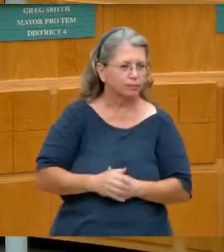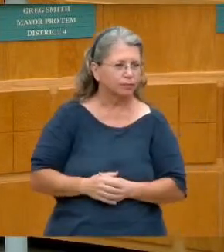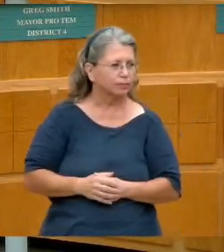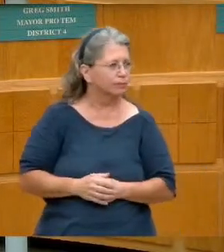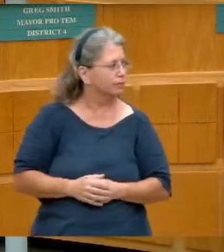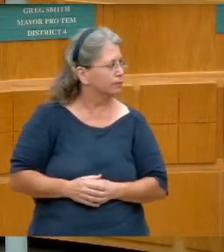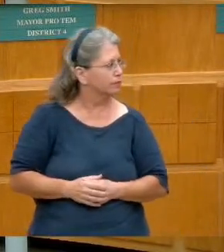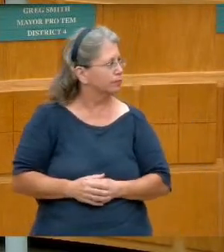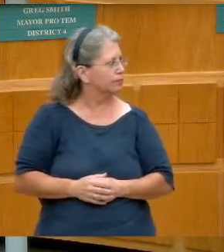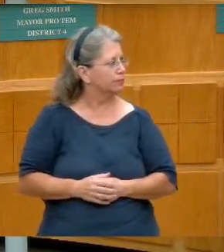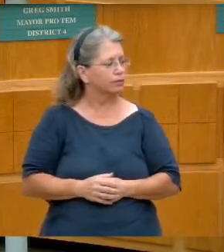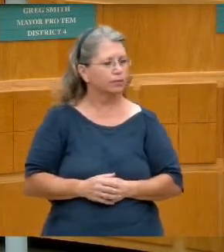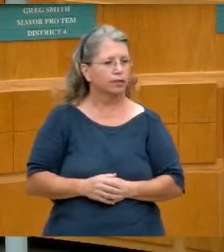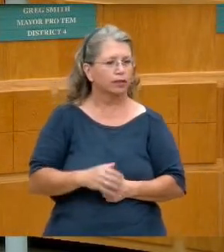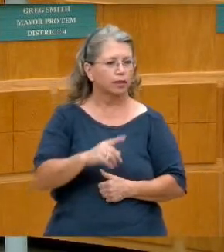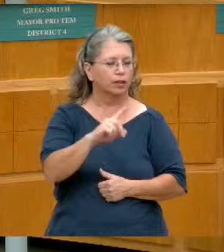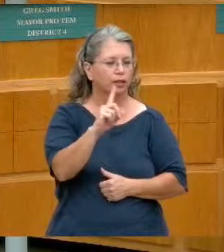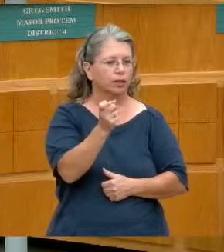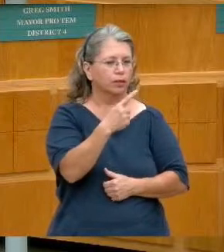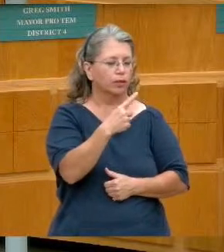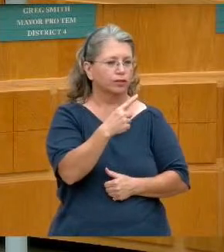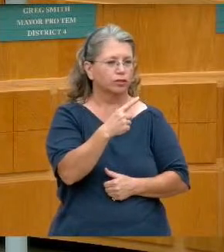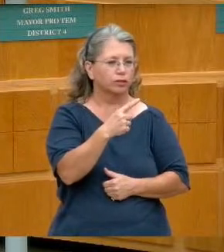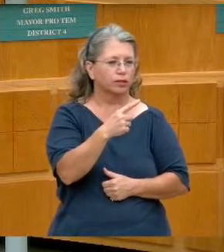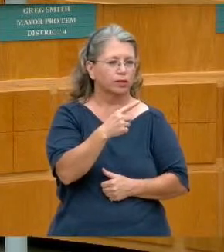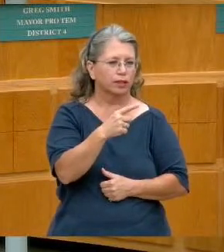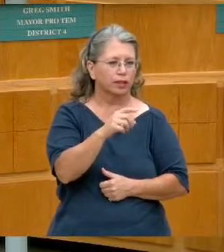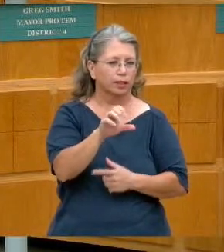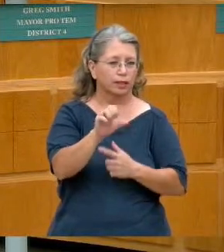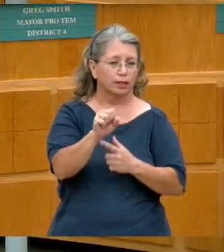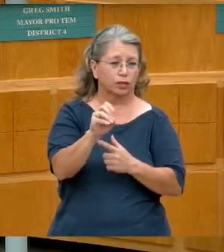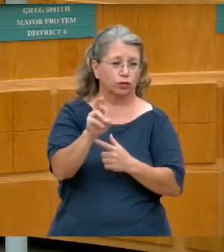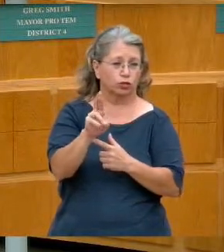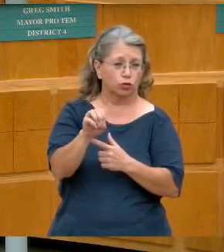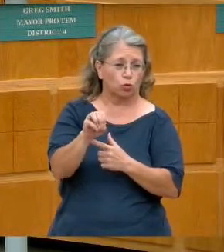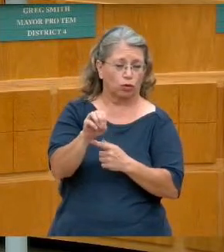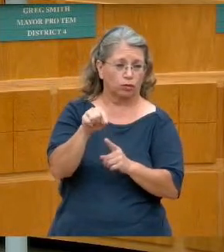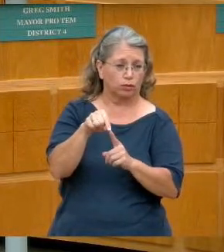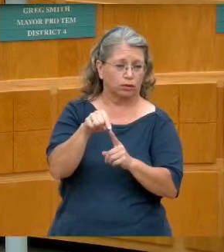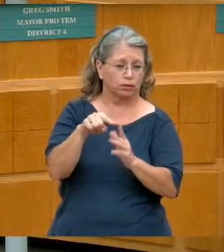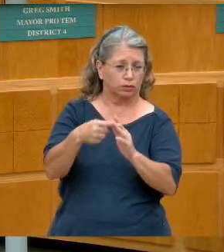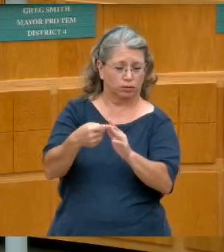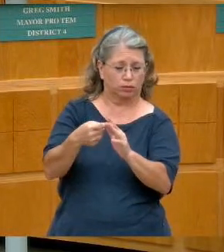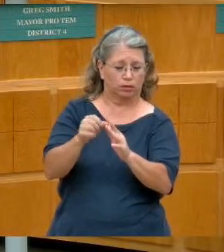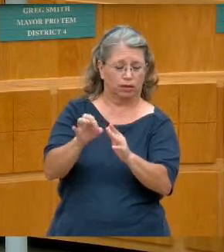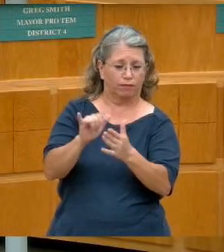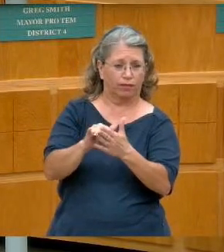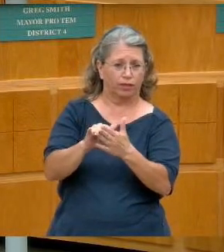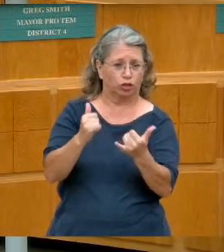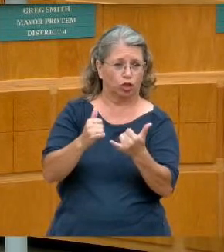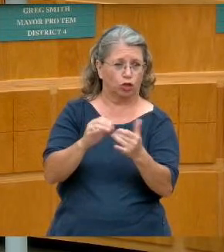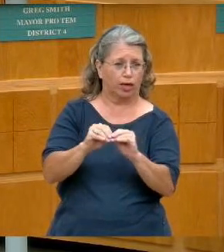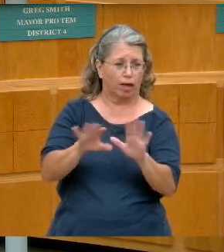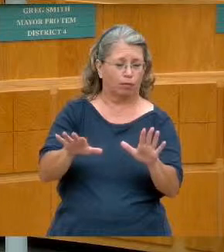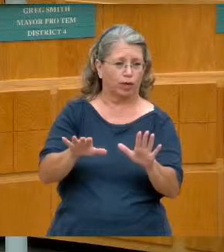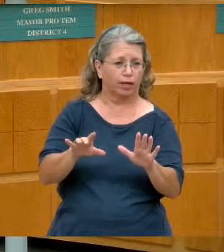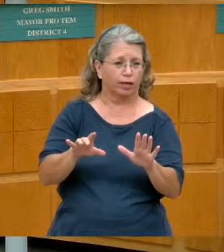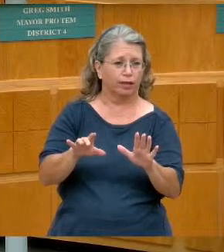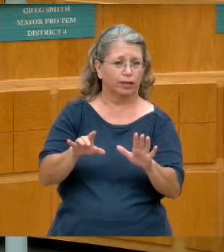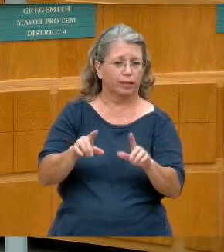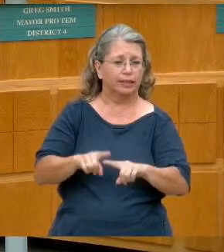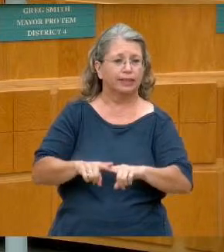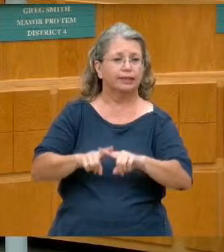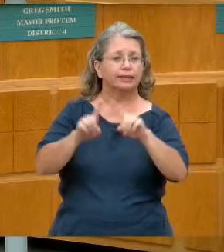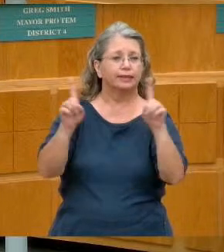Oh, So the question was, does the source of the current outbreak differ genetically from the virus